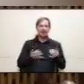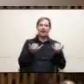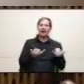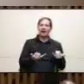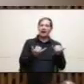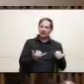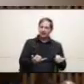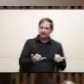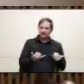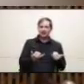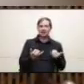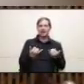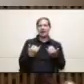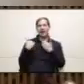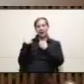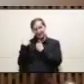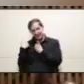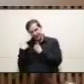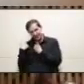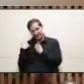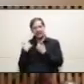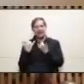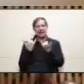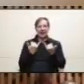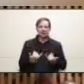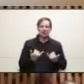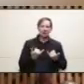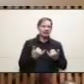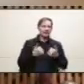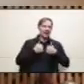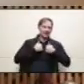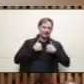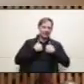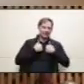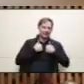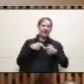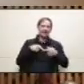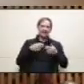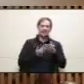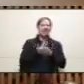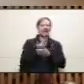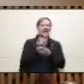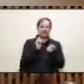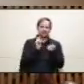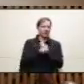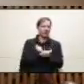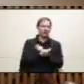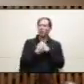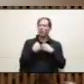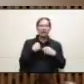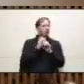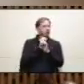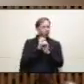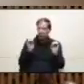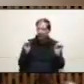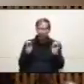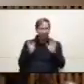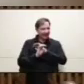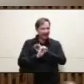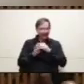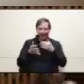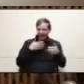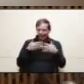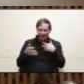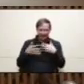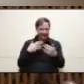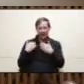current assets. The state has changed. We now do not have any current